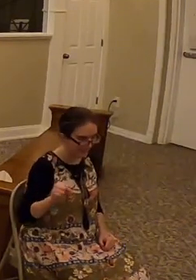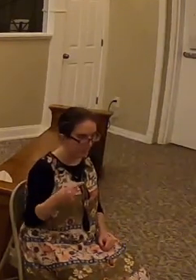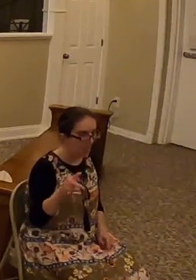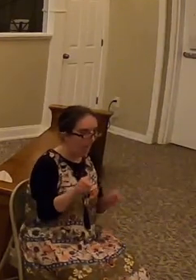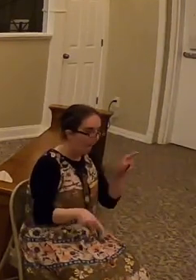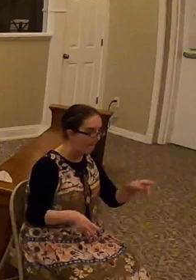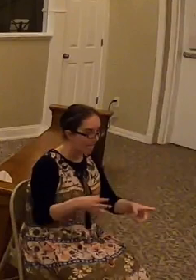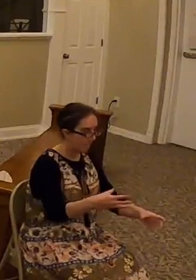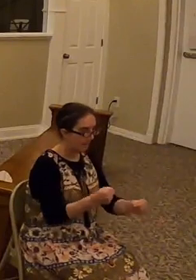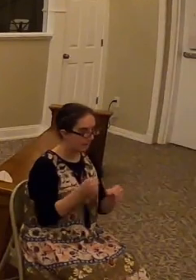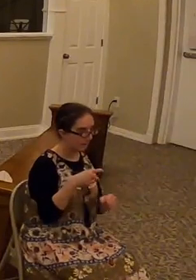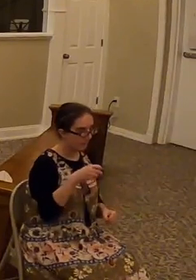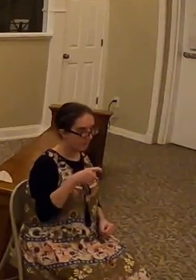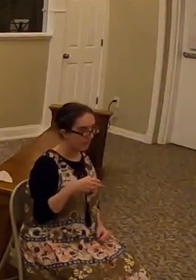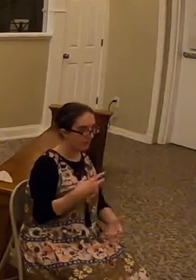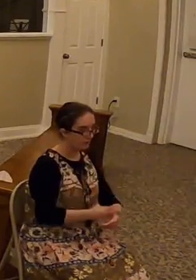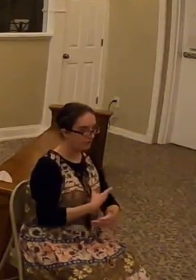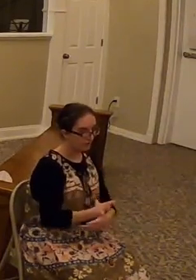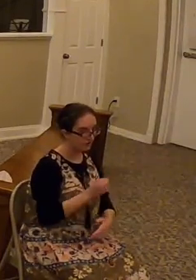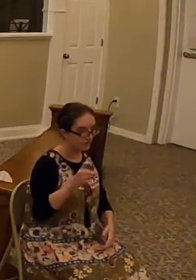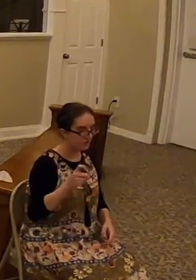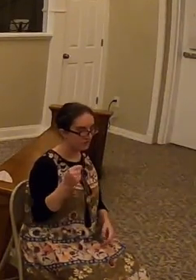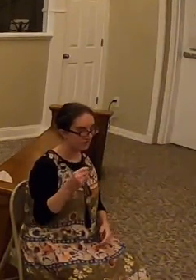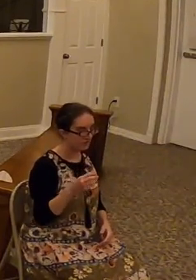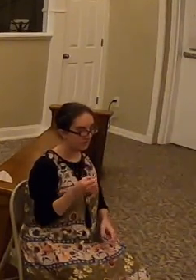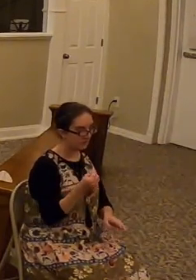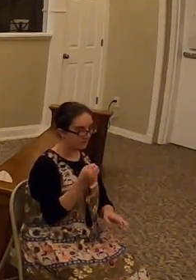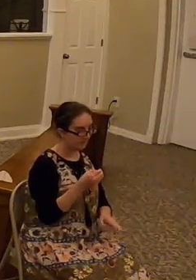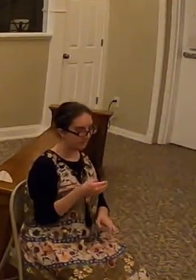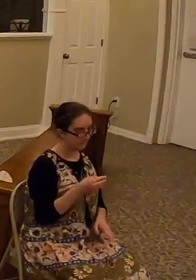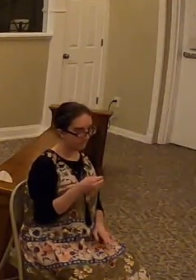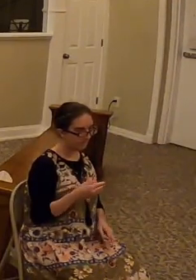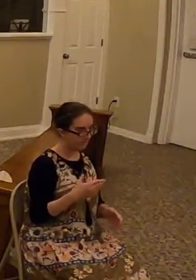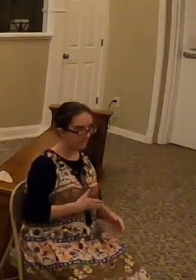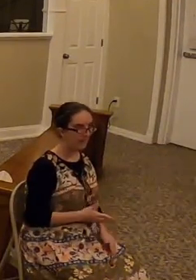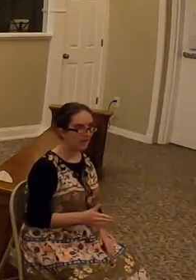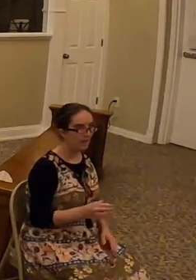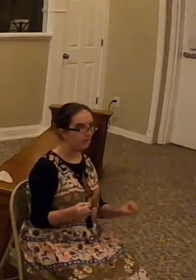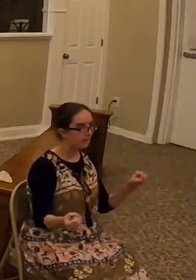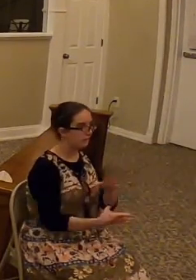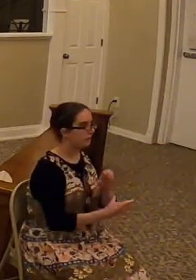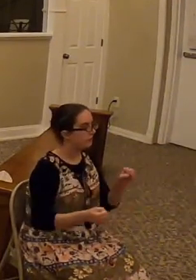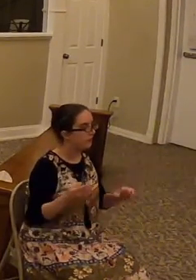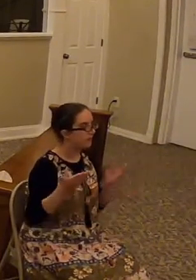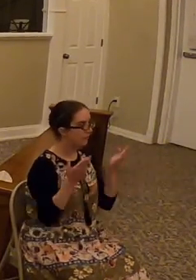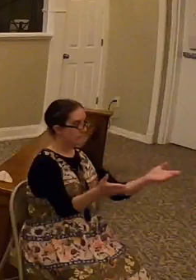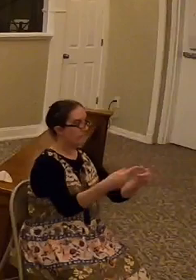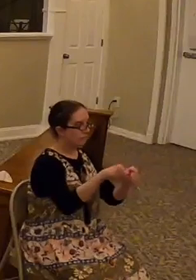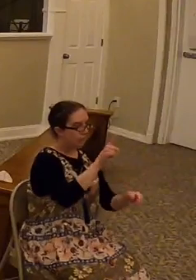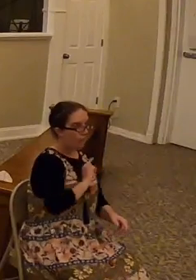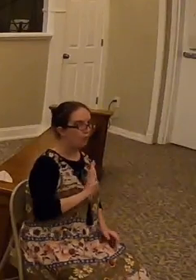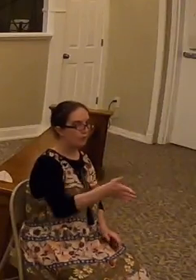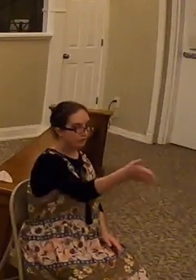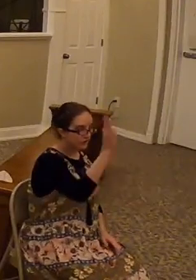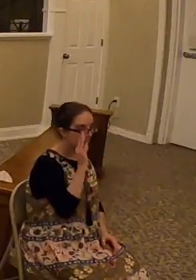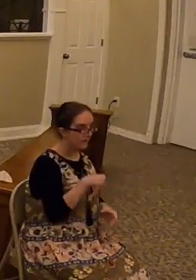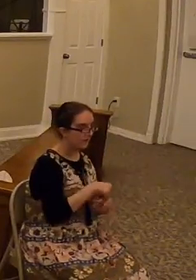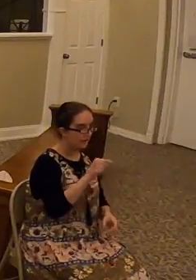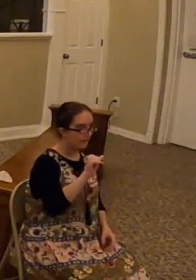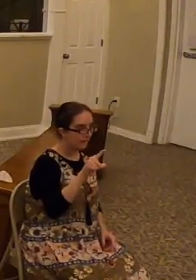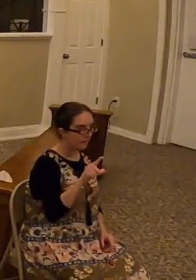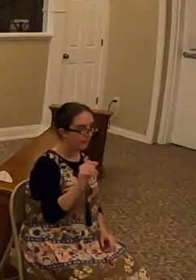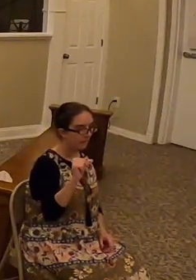But the people took of the spoil, sheep and oxen, the chief of the things which should have been utterly destroyed, to sacrifice unto the Lord thy God in